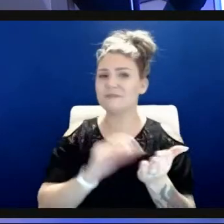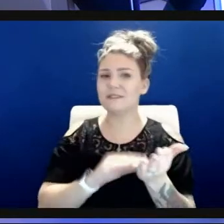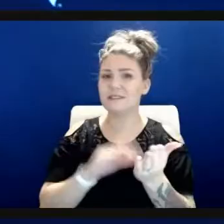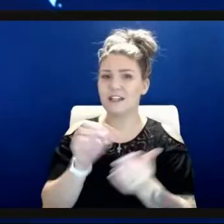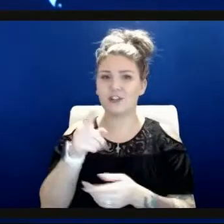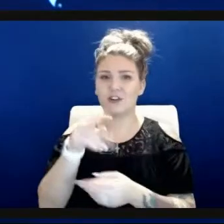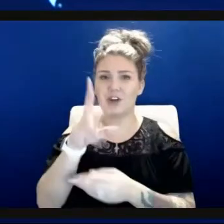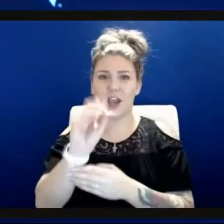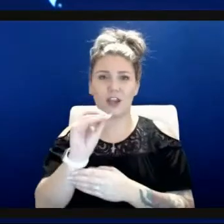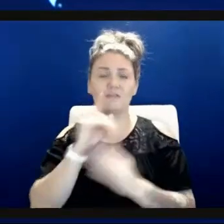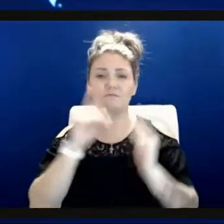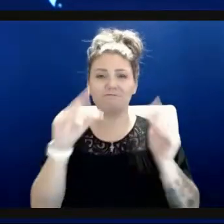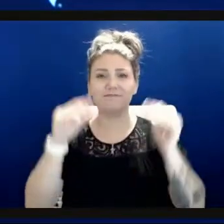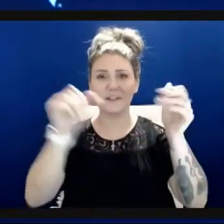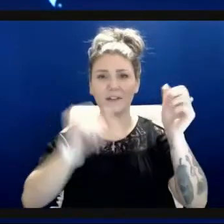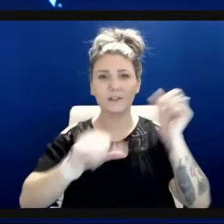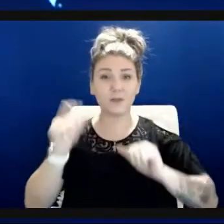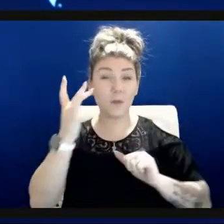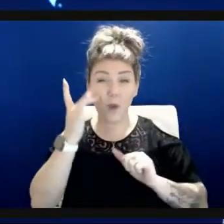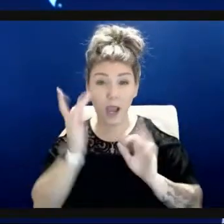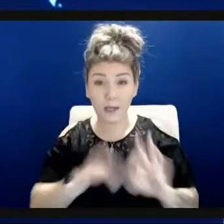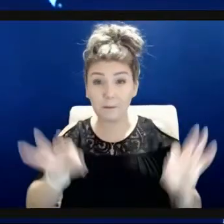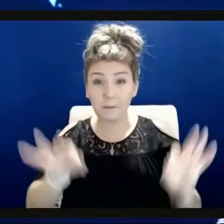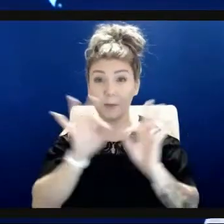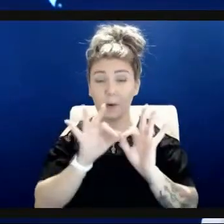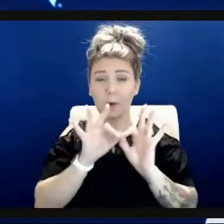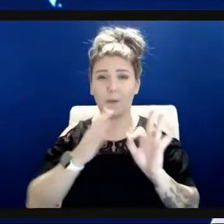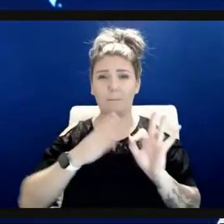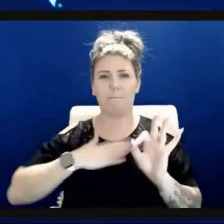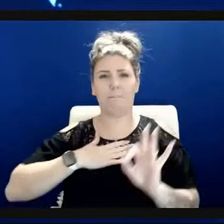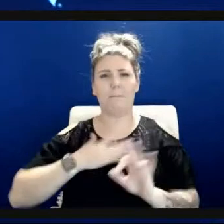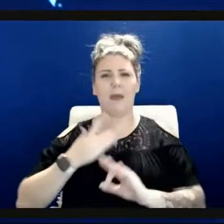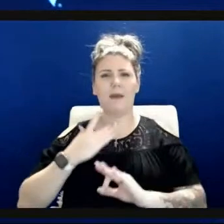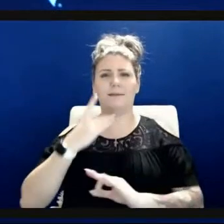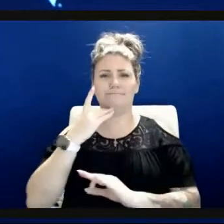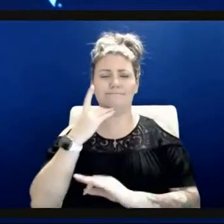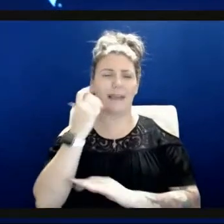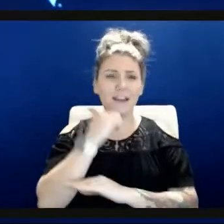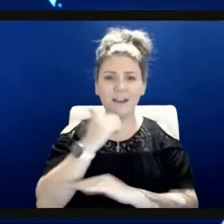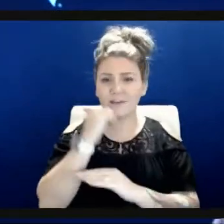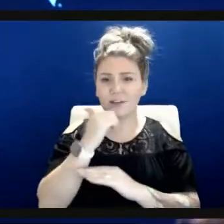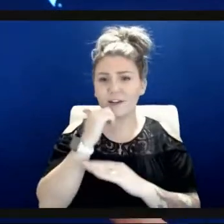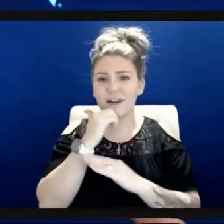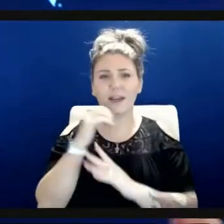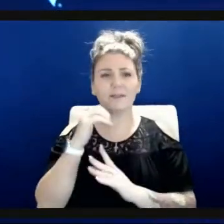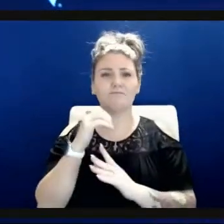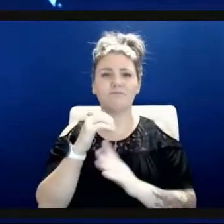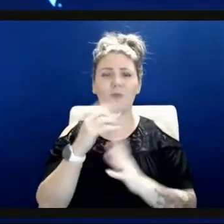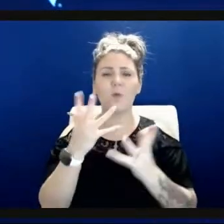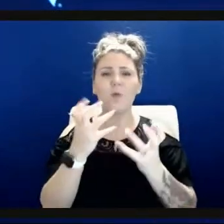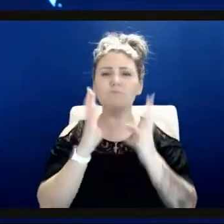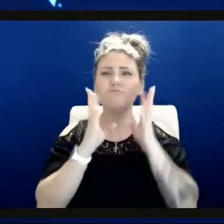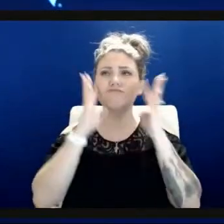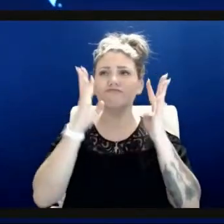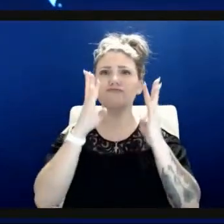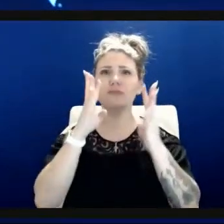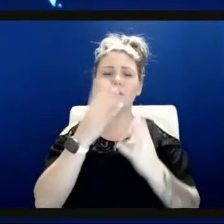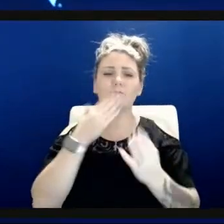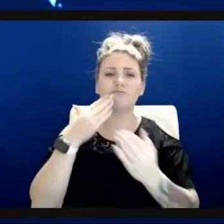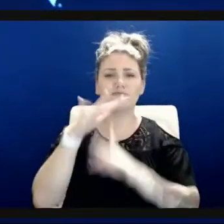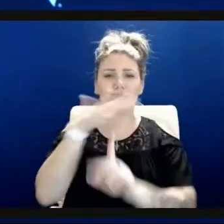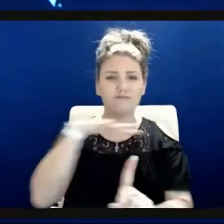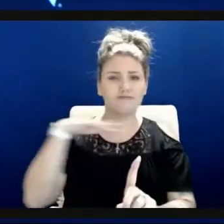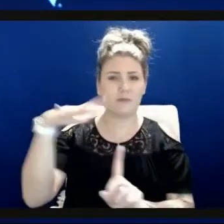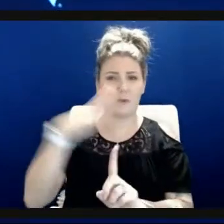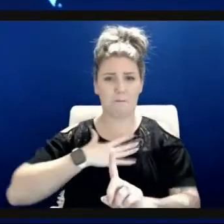science, and here's why that's important. I spend my day trying to create a good environment for people to be able to do that work in. That's my job here at